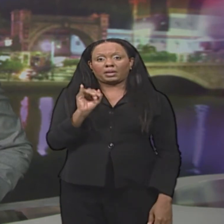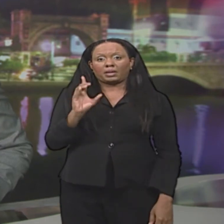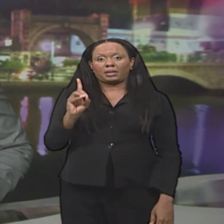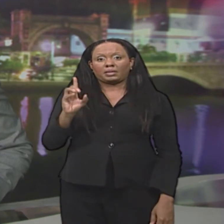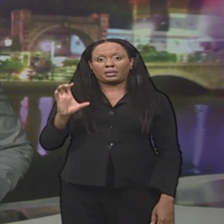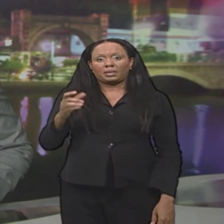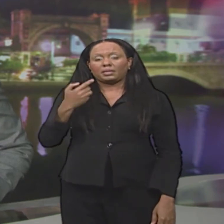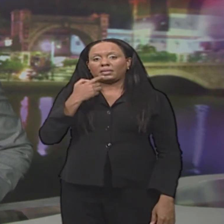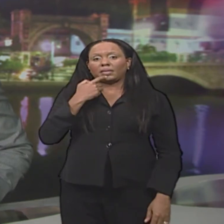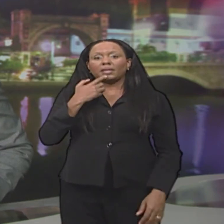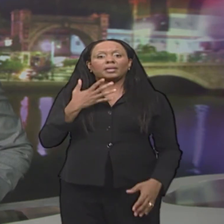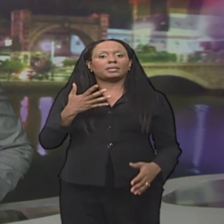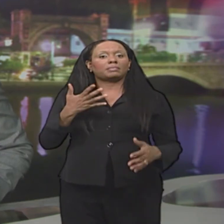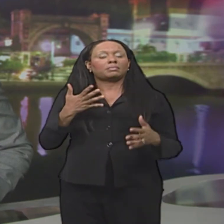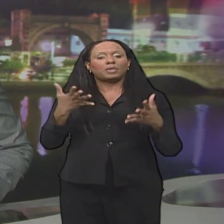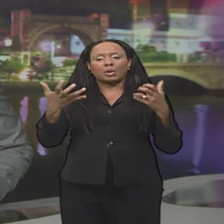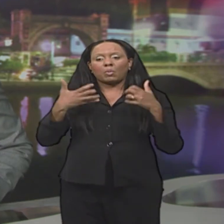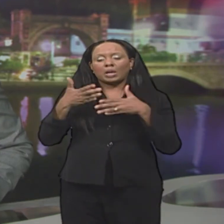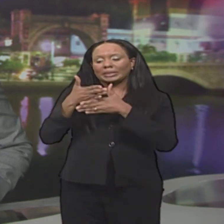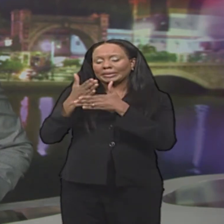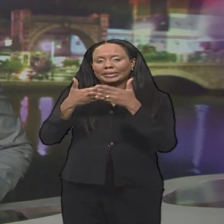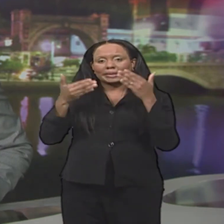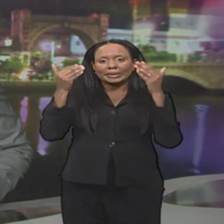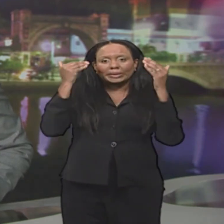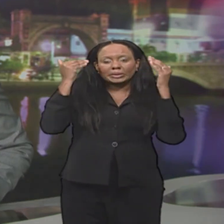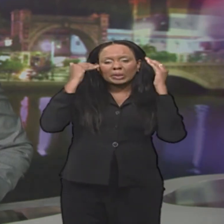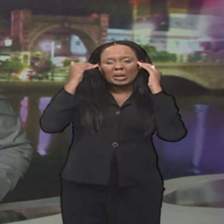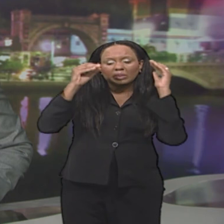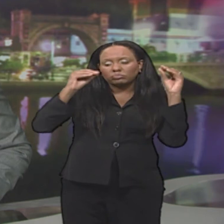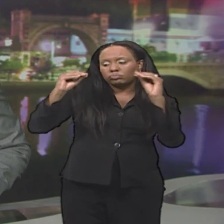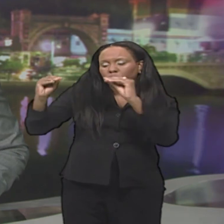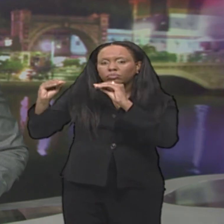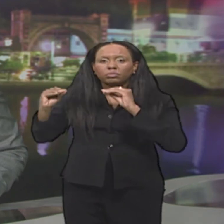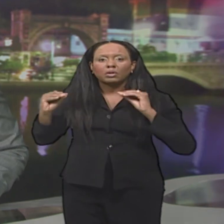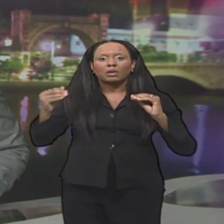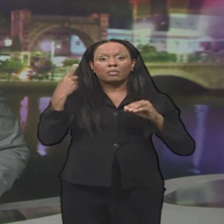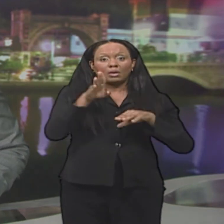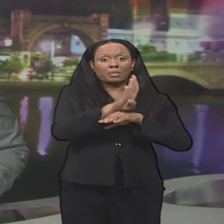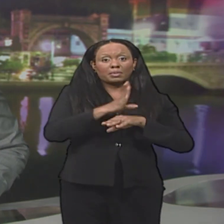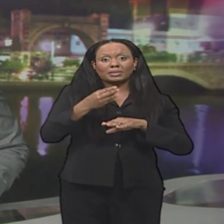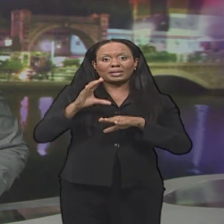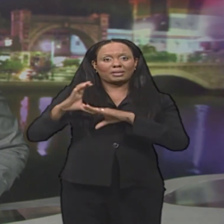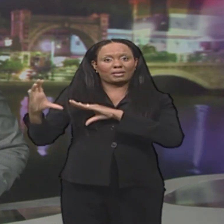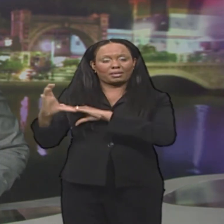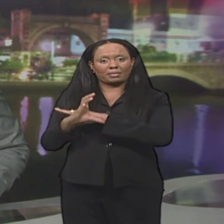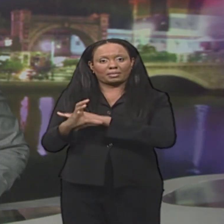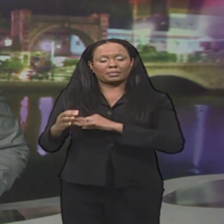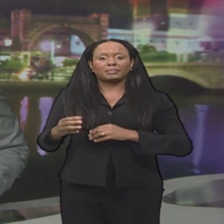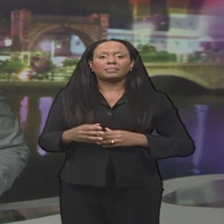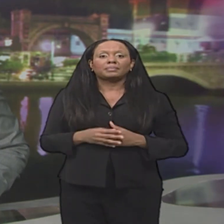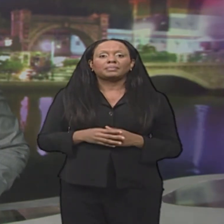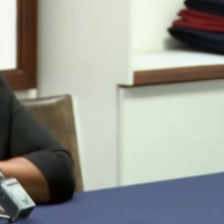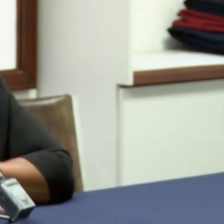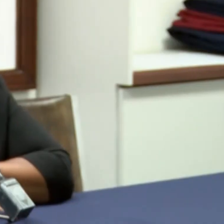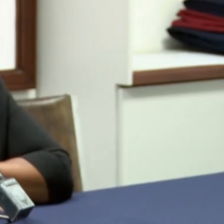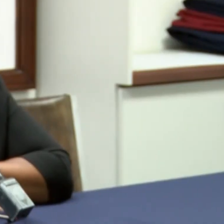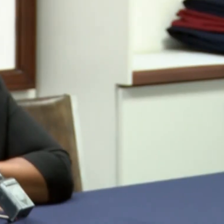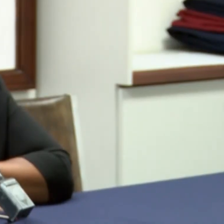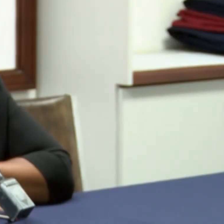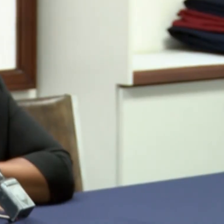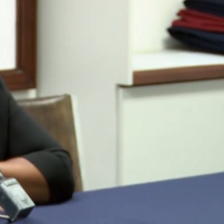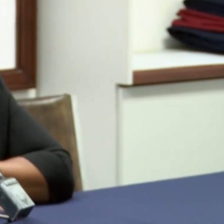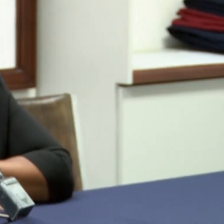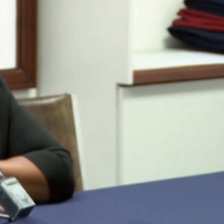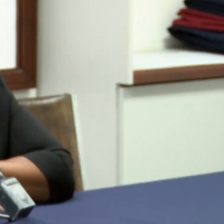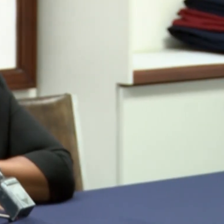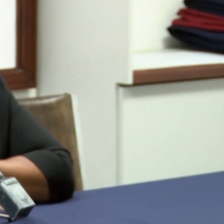says the webinars are to share knowledge on cyber risks in Barbados and the region. The first webinar is going to be on May